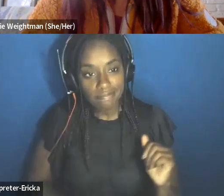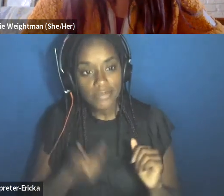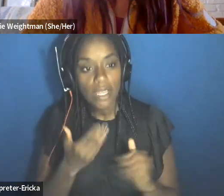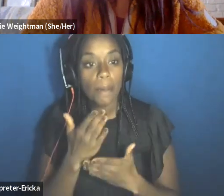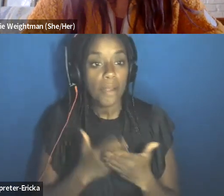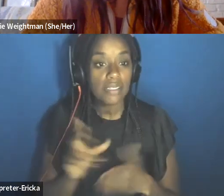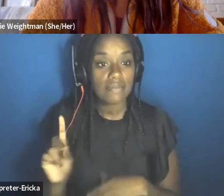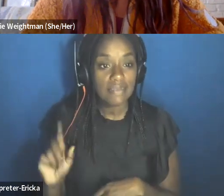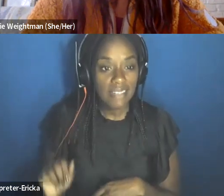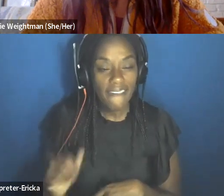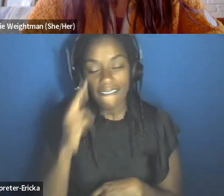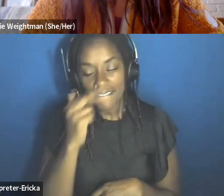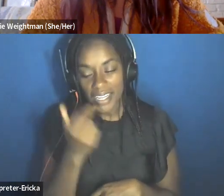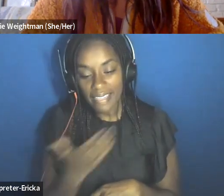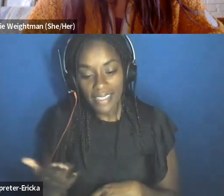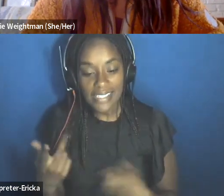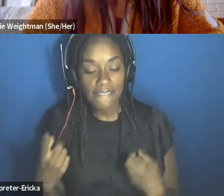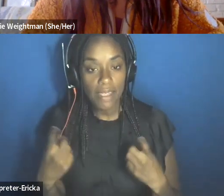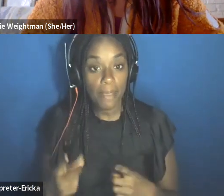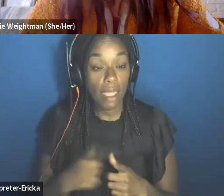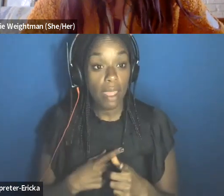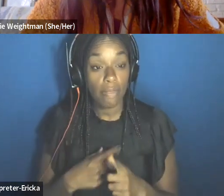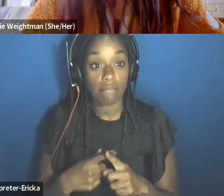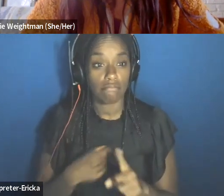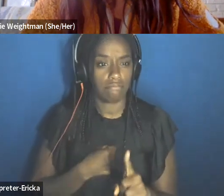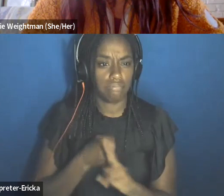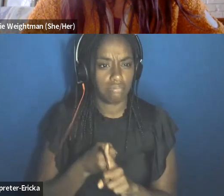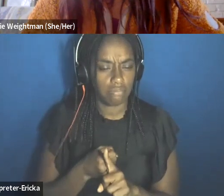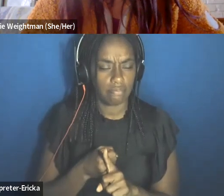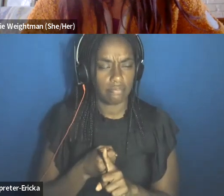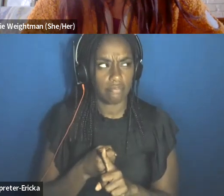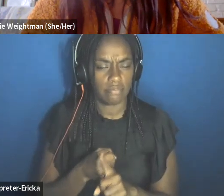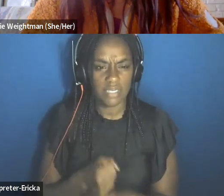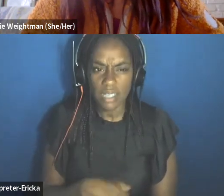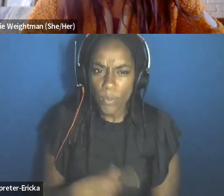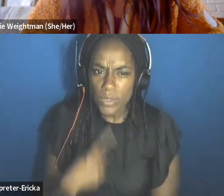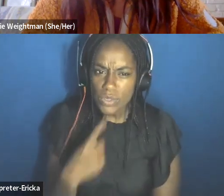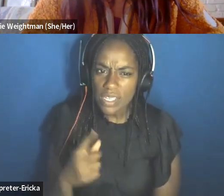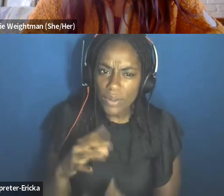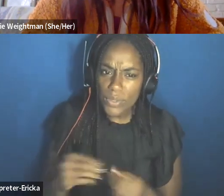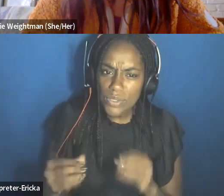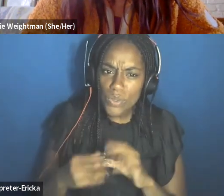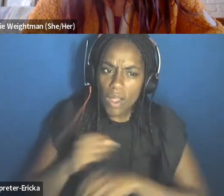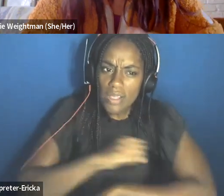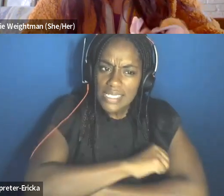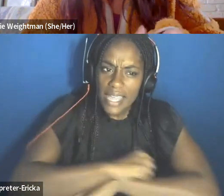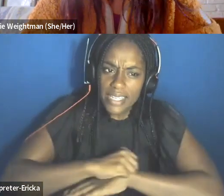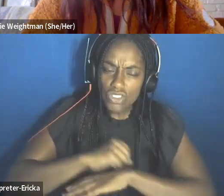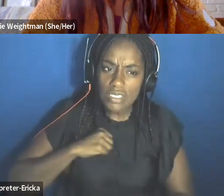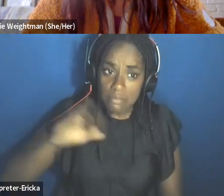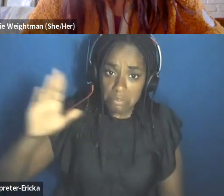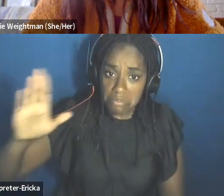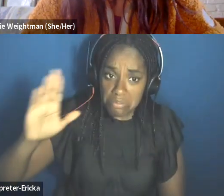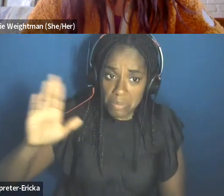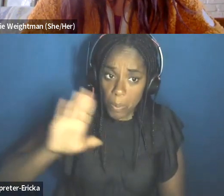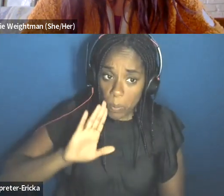funny things that have happened. And all of a sudden we were just like, well, would you ever tell your story on stage? Would you ever want to do that?